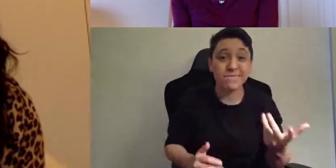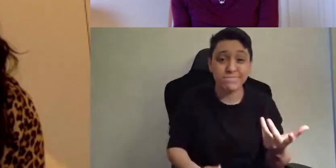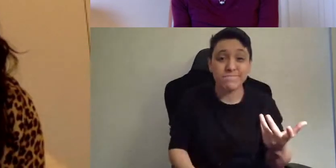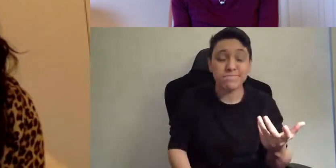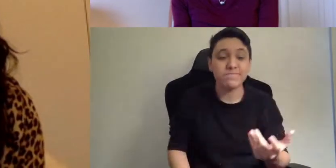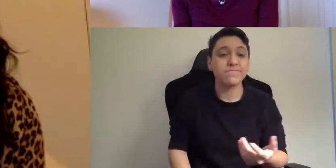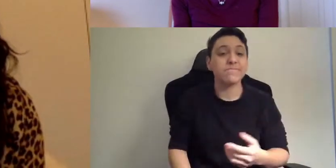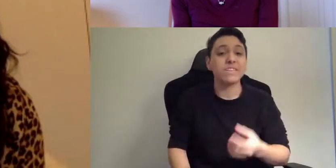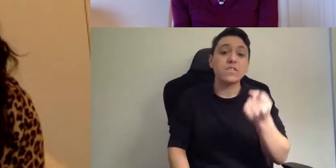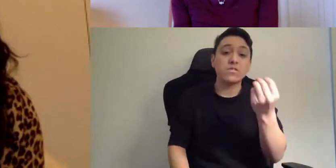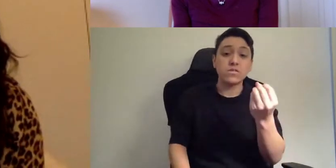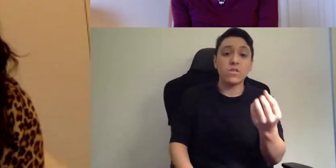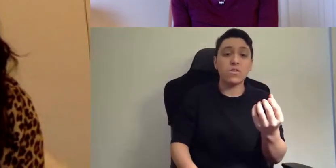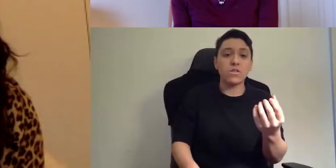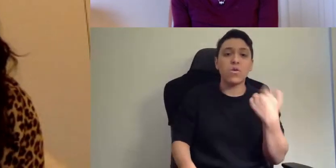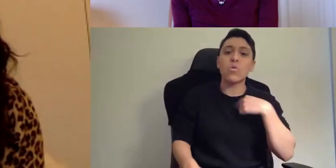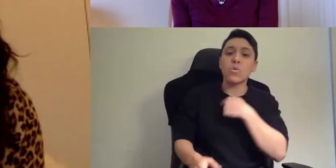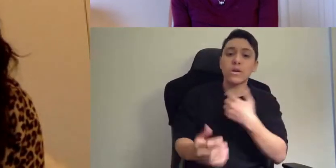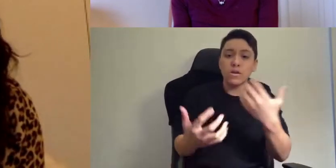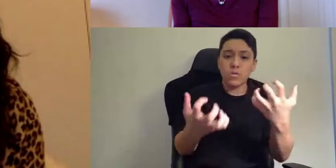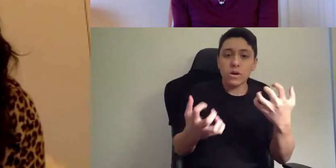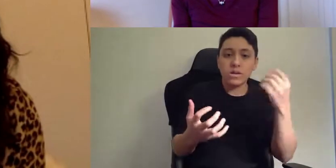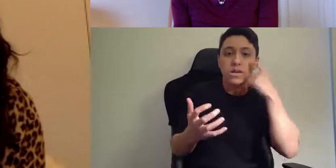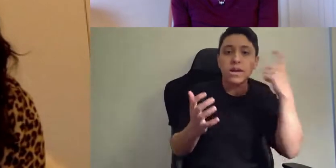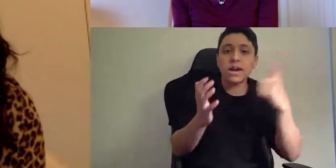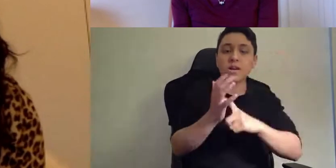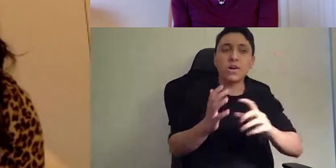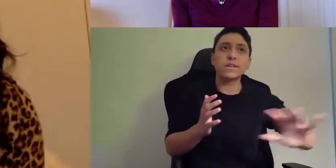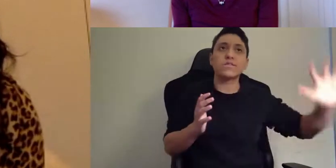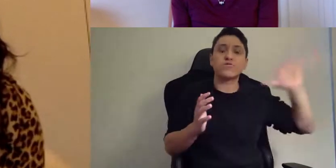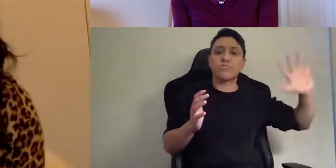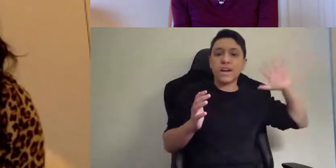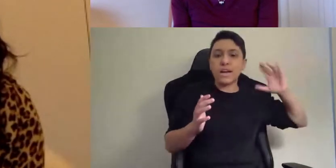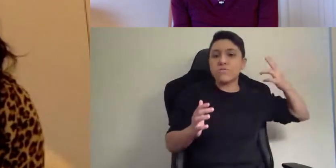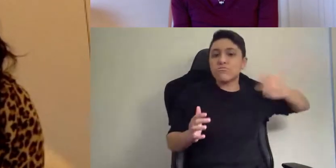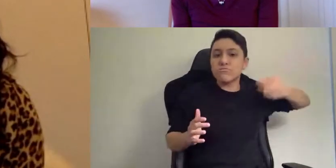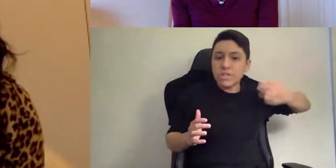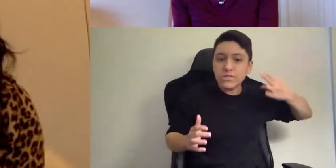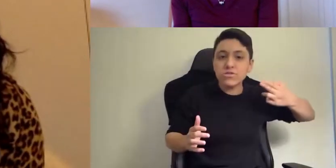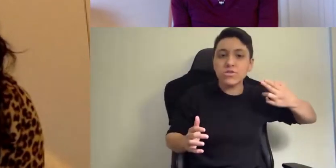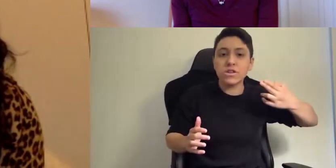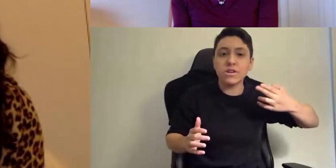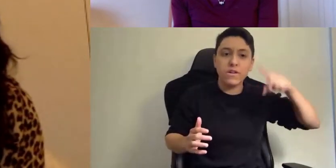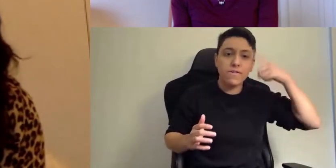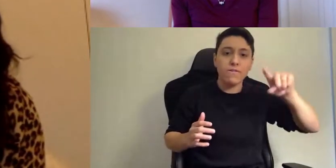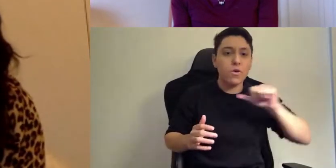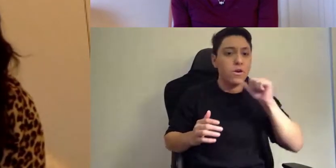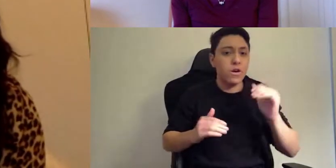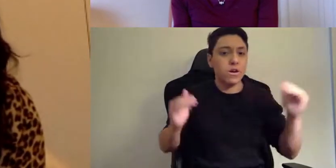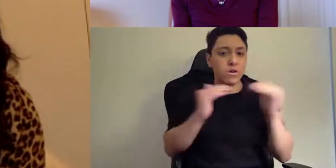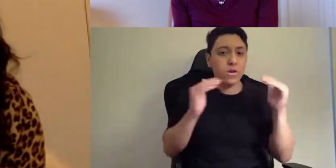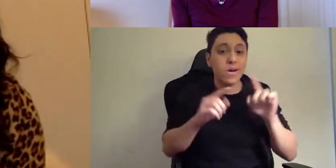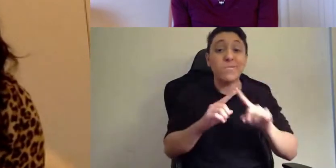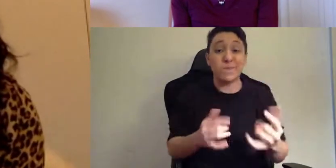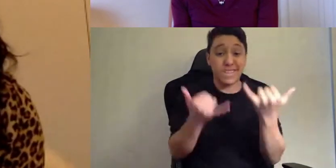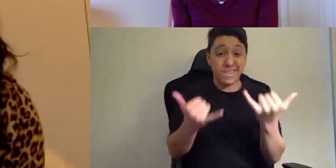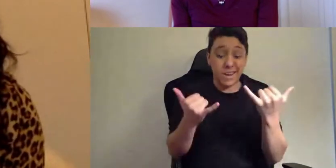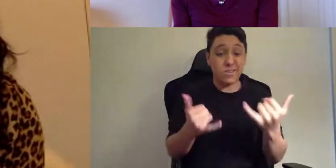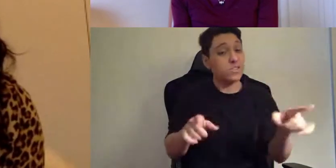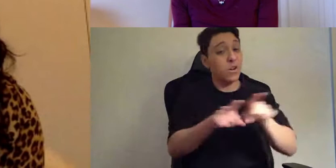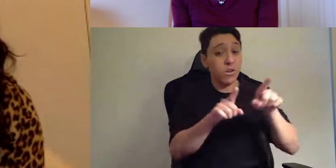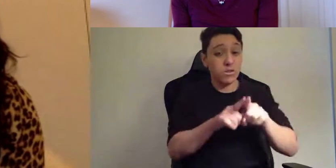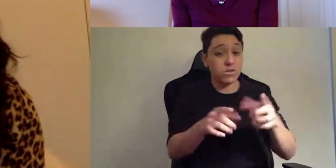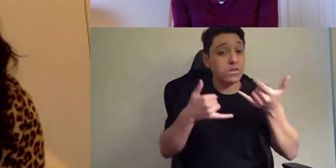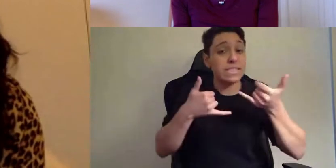we want to acknowledge the past and the histories of inequity, we are also living in an unprecedented time